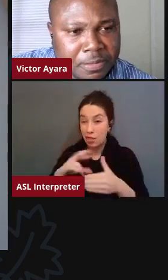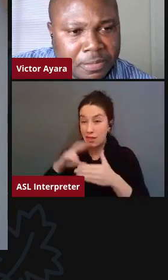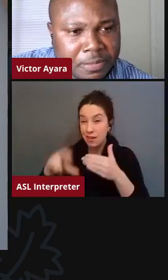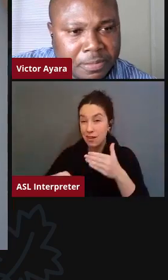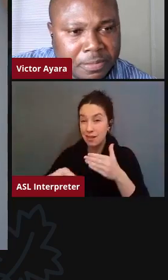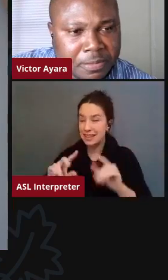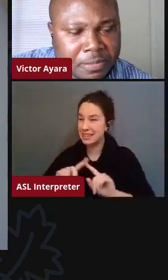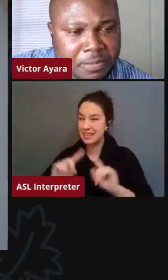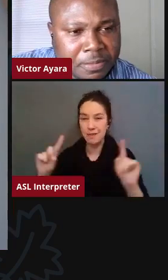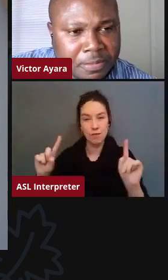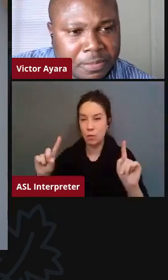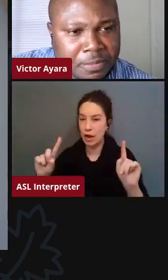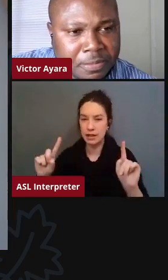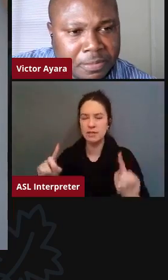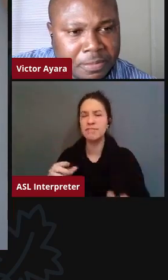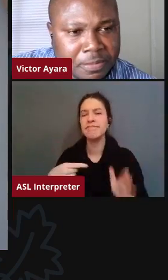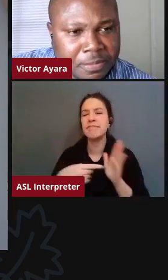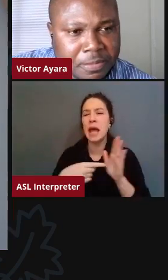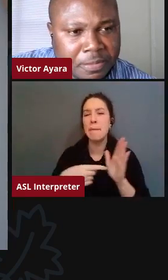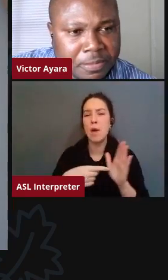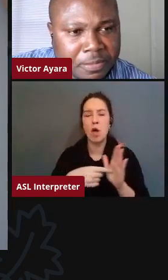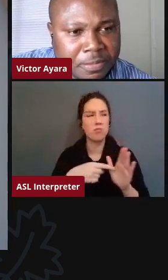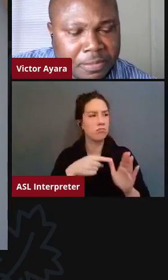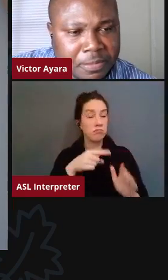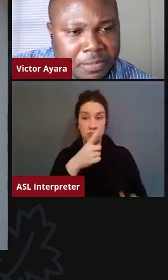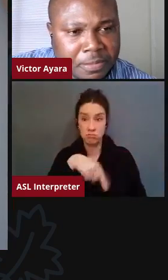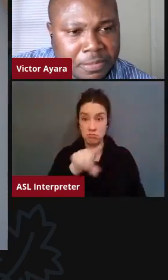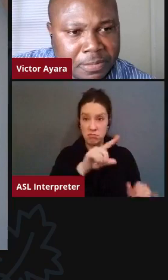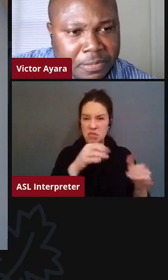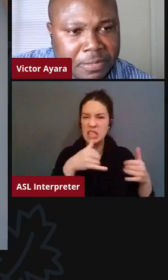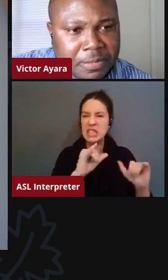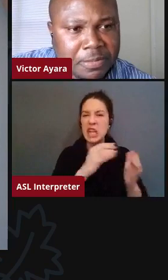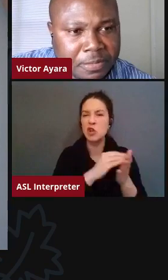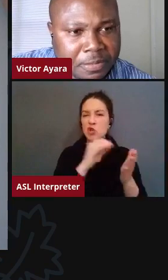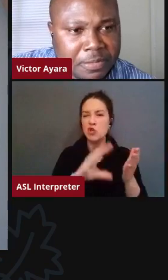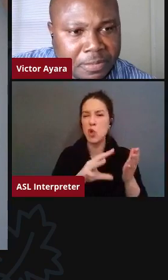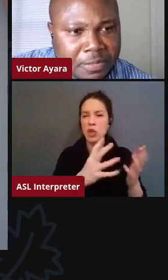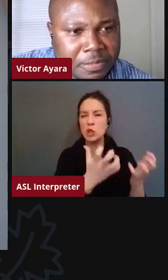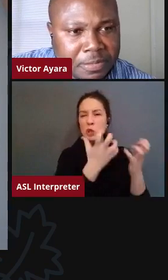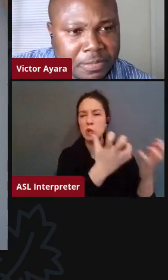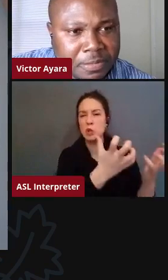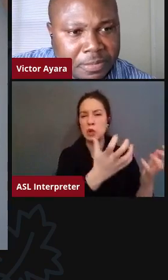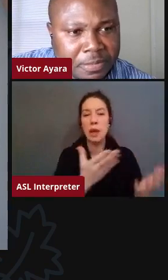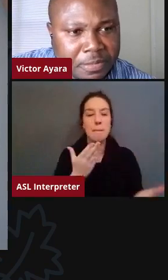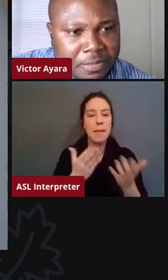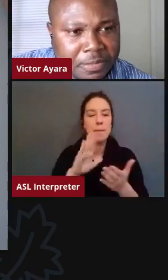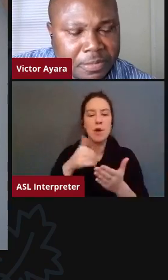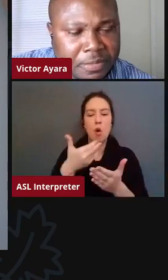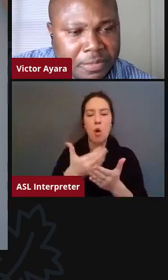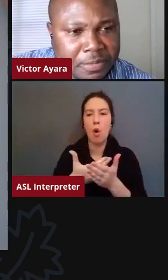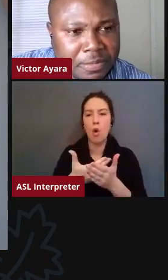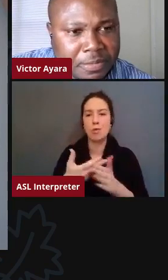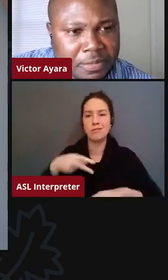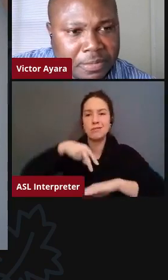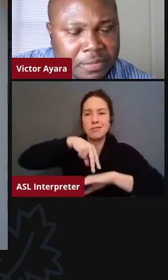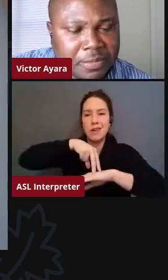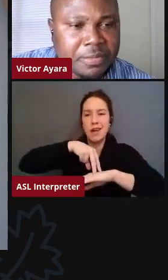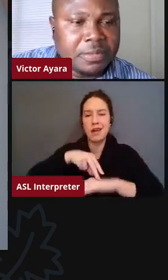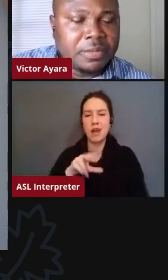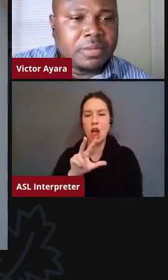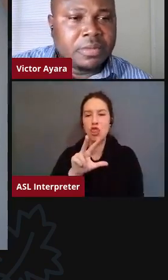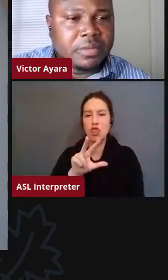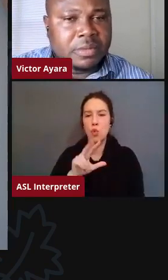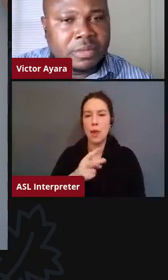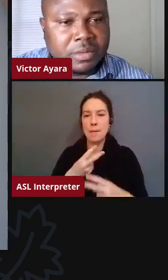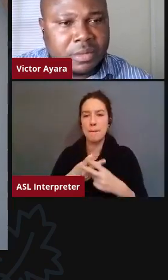take that same students, they're all sitting in kind of like a square, a 3 by 3 square, and you give the student in the middle the